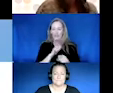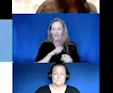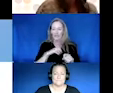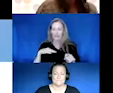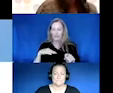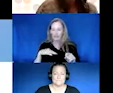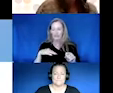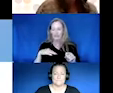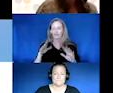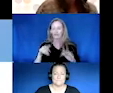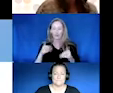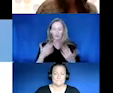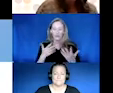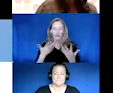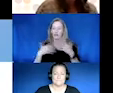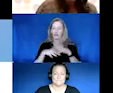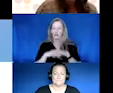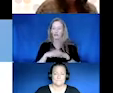provide integrated services